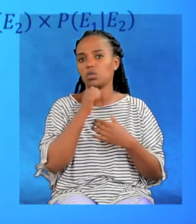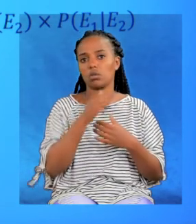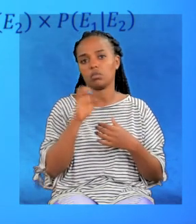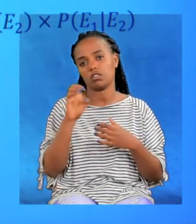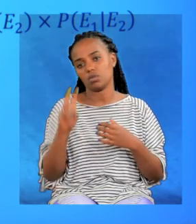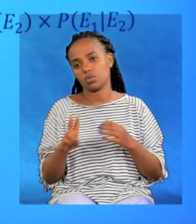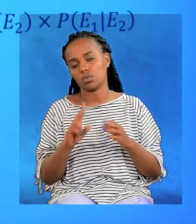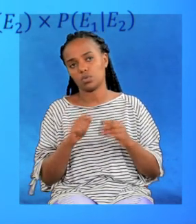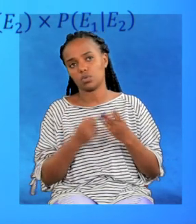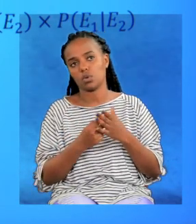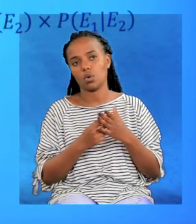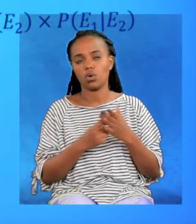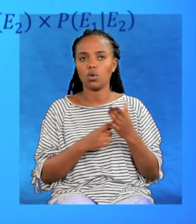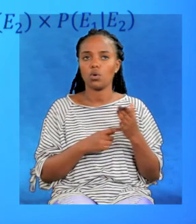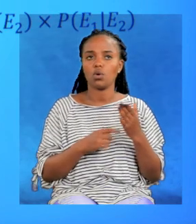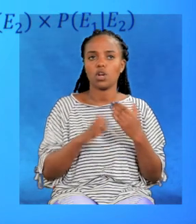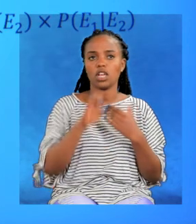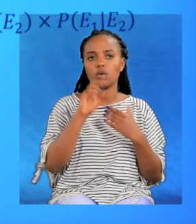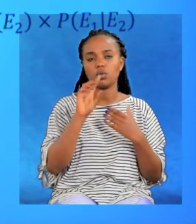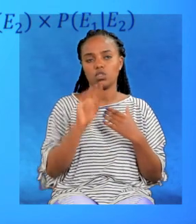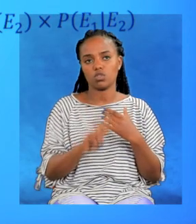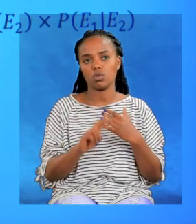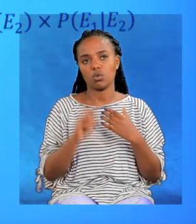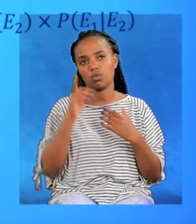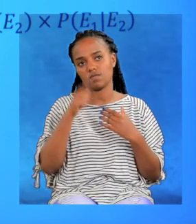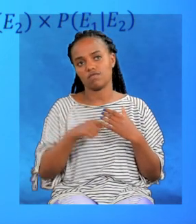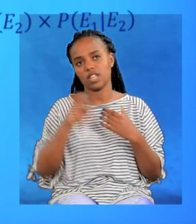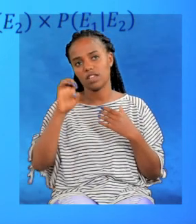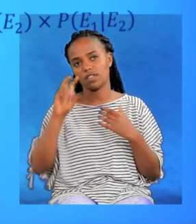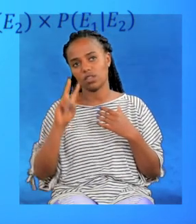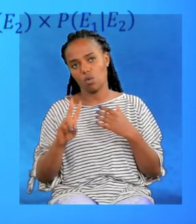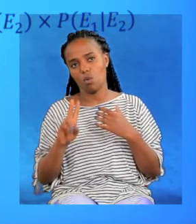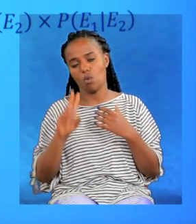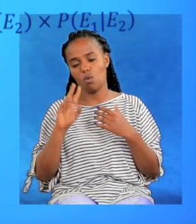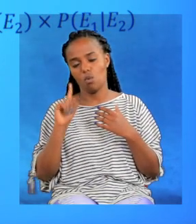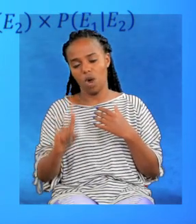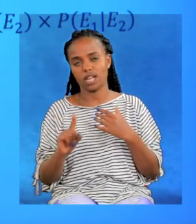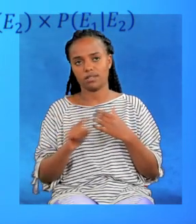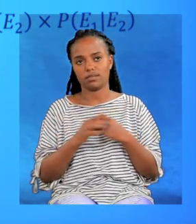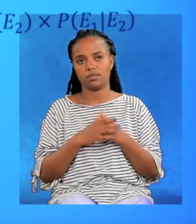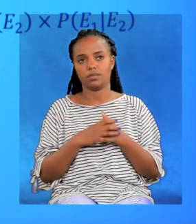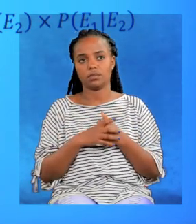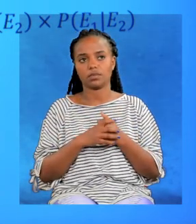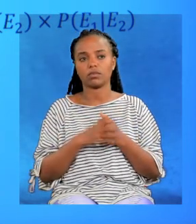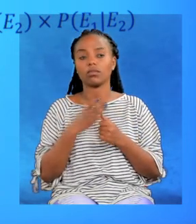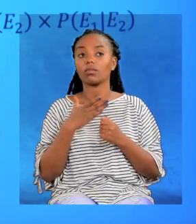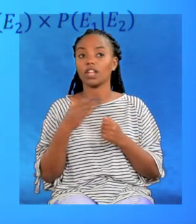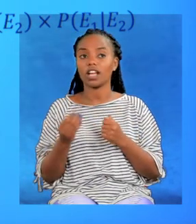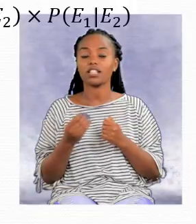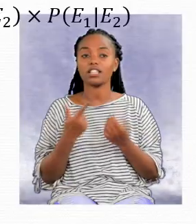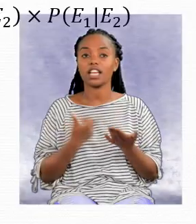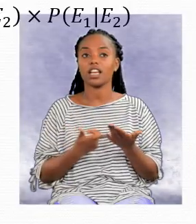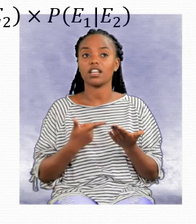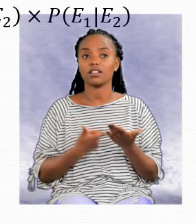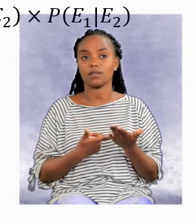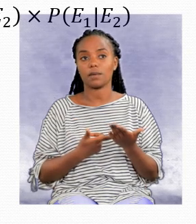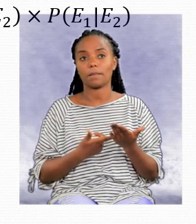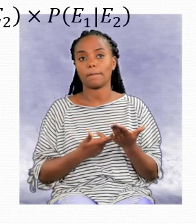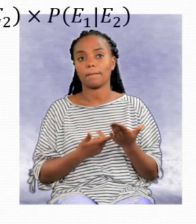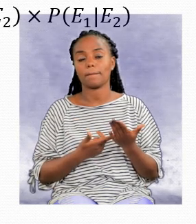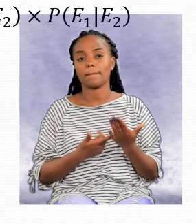Therefore, probability of event 2 given that event 1 will be probability of event 2. And here,